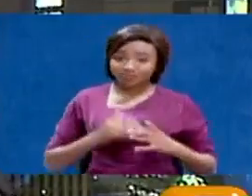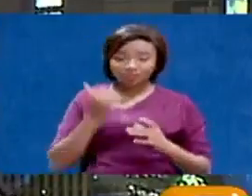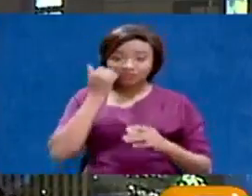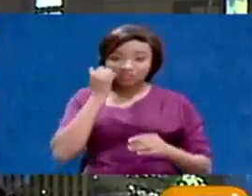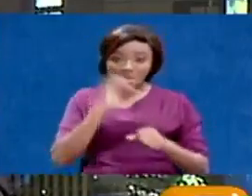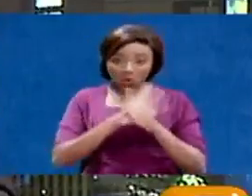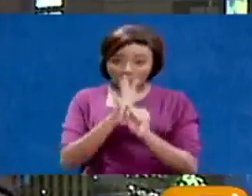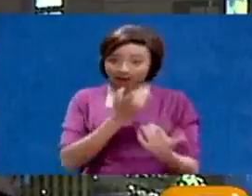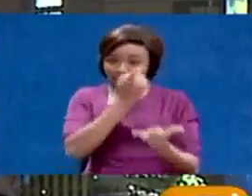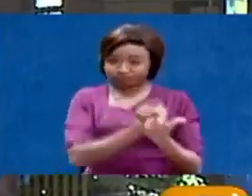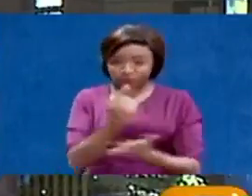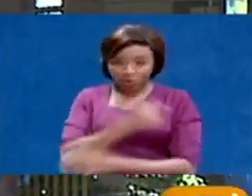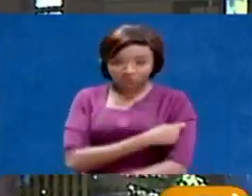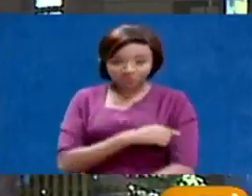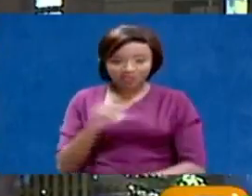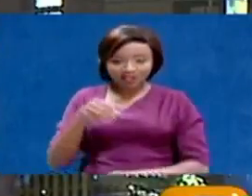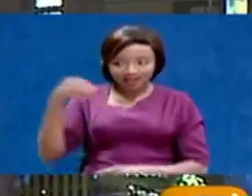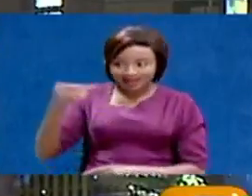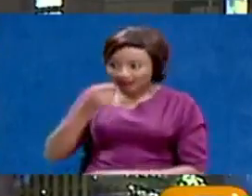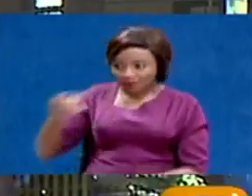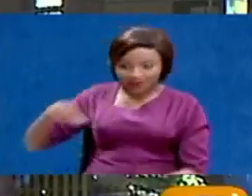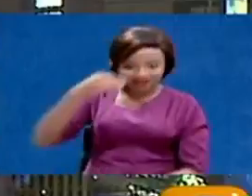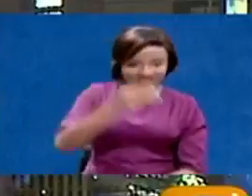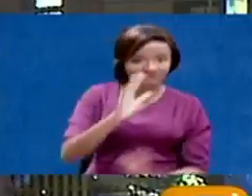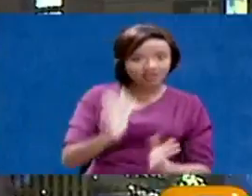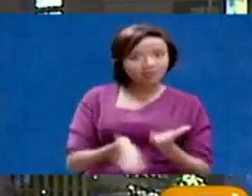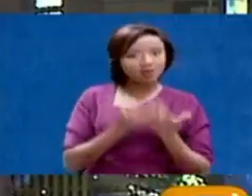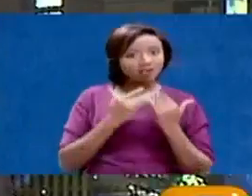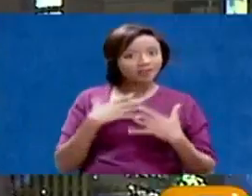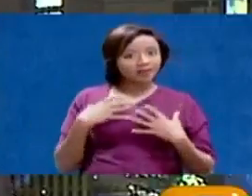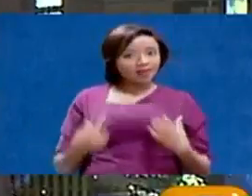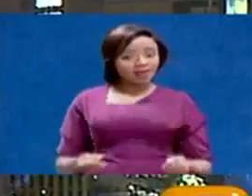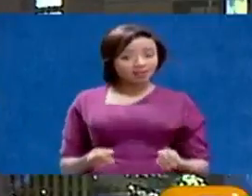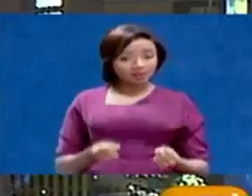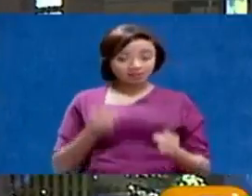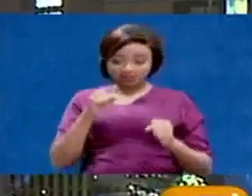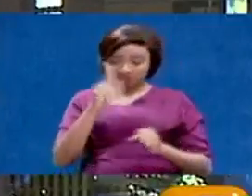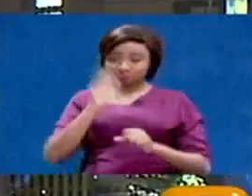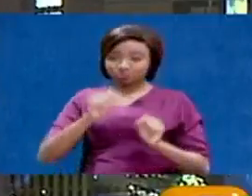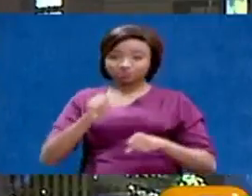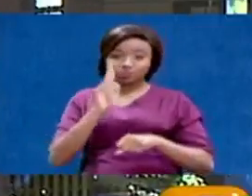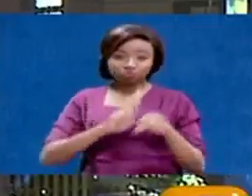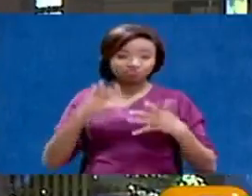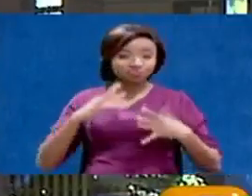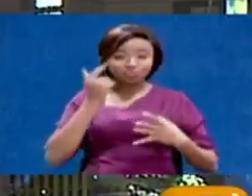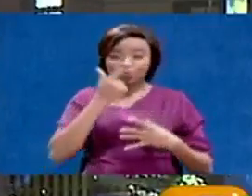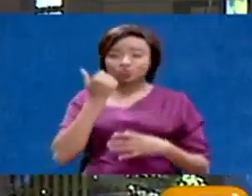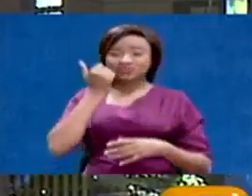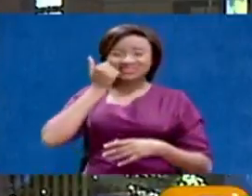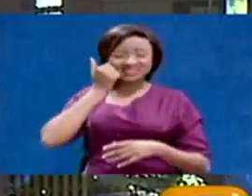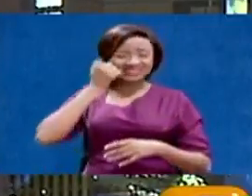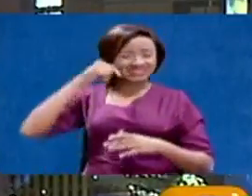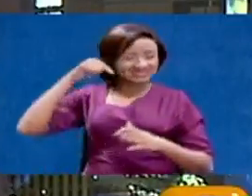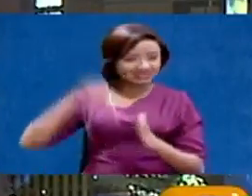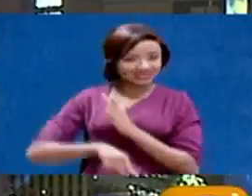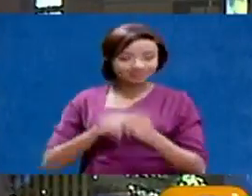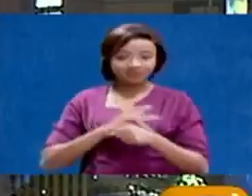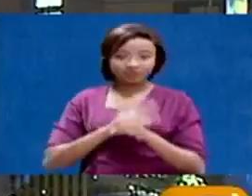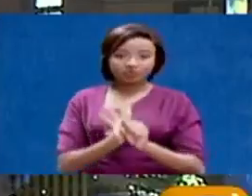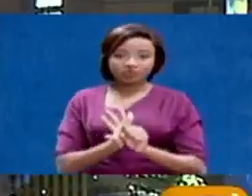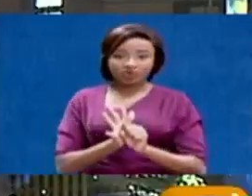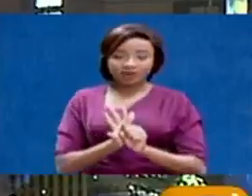results suggest the drug should immediately become standard care in patients with severe cases of the pandemic disease. Kenya's acting director of